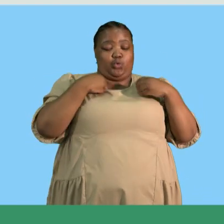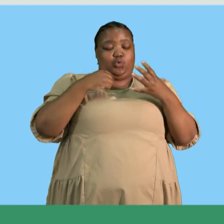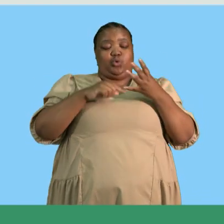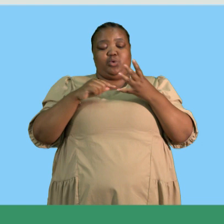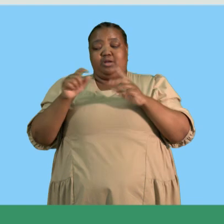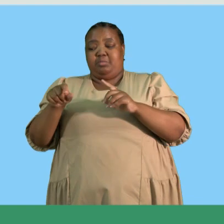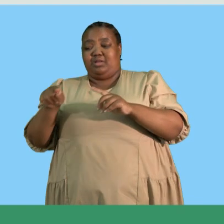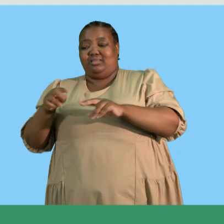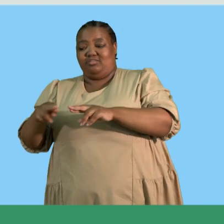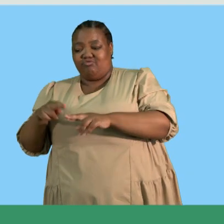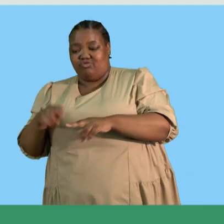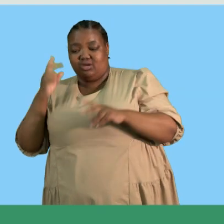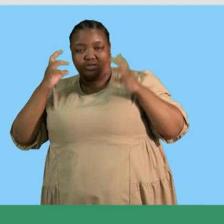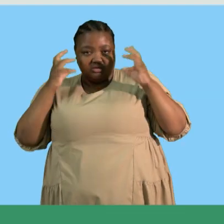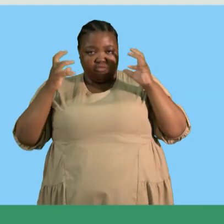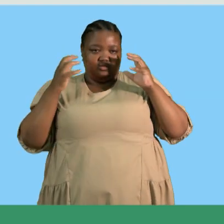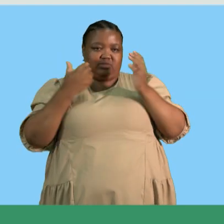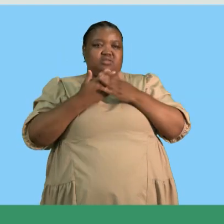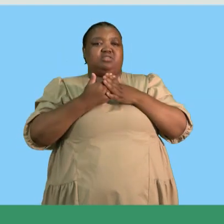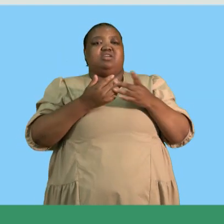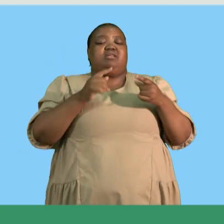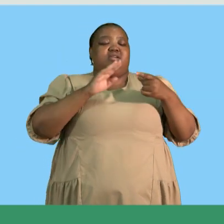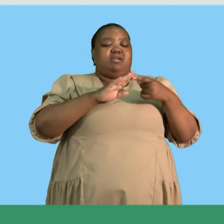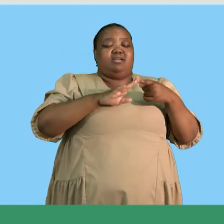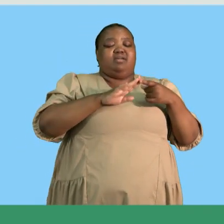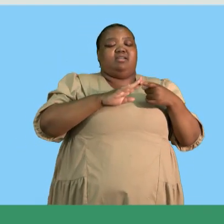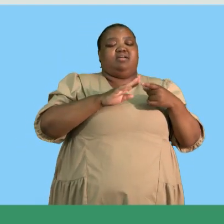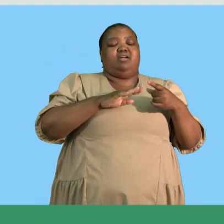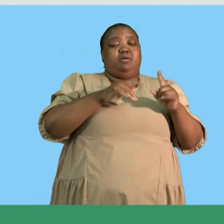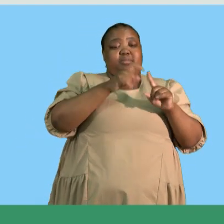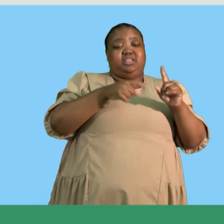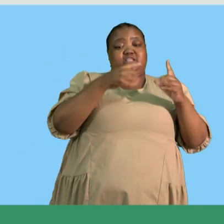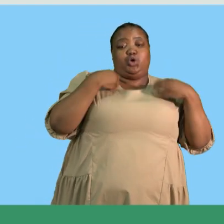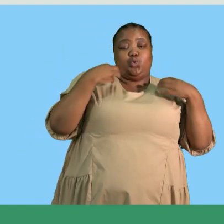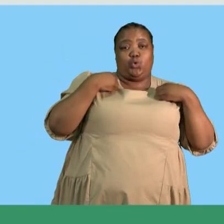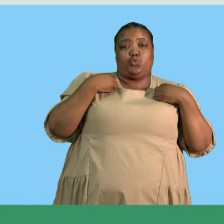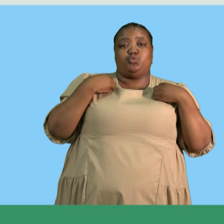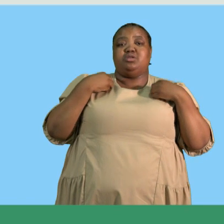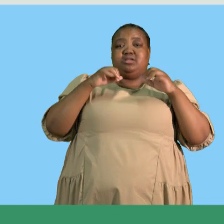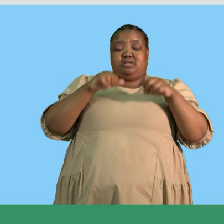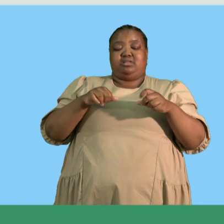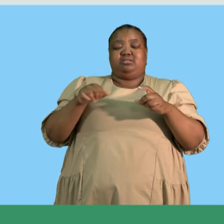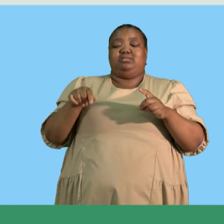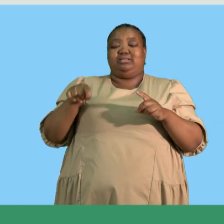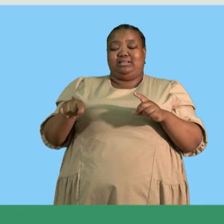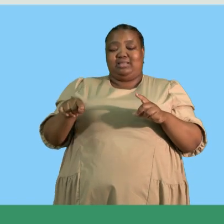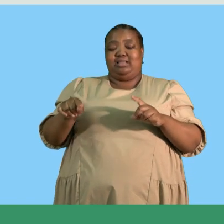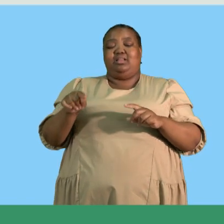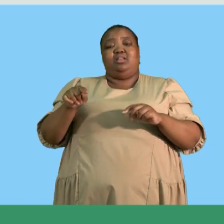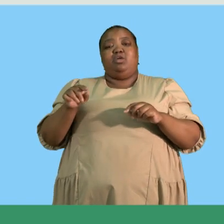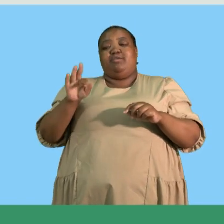the original owners of the asset or the business, whereas these are the people that